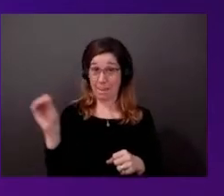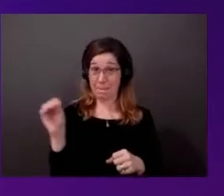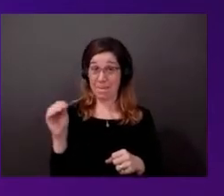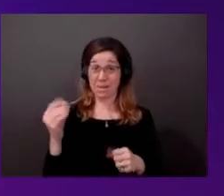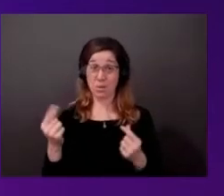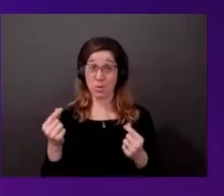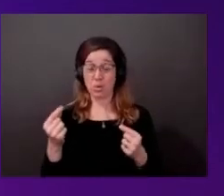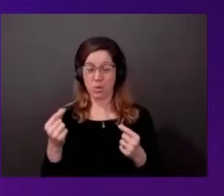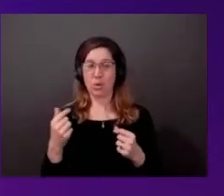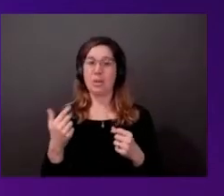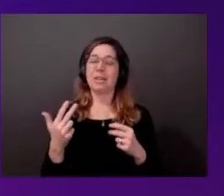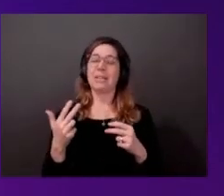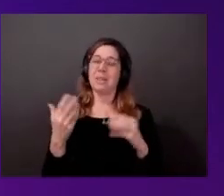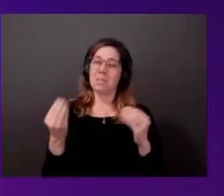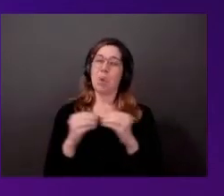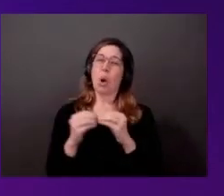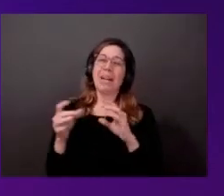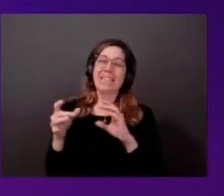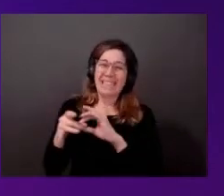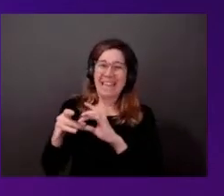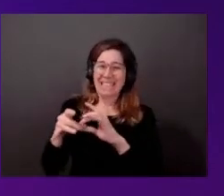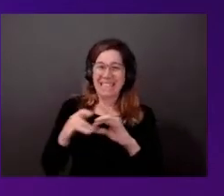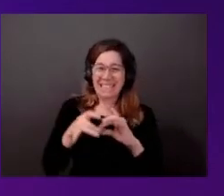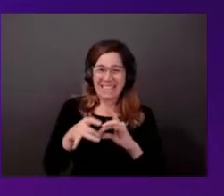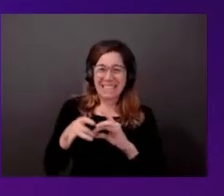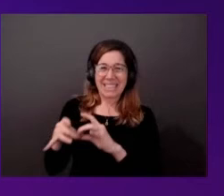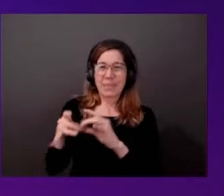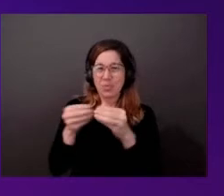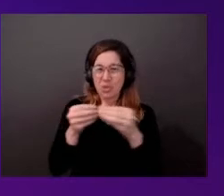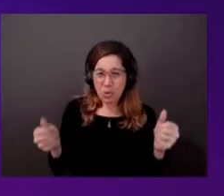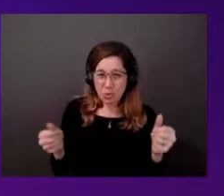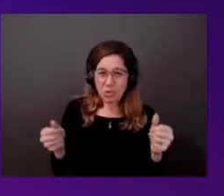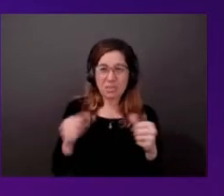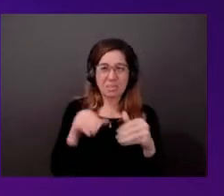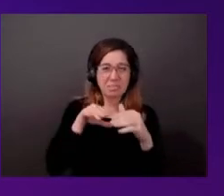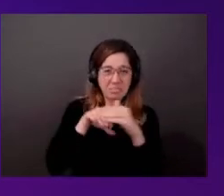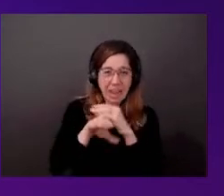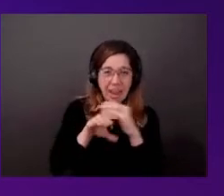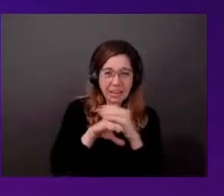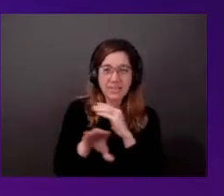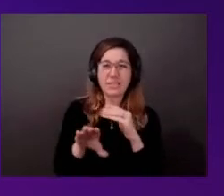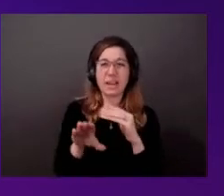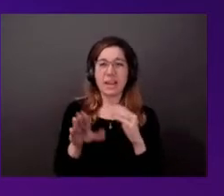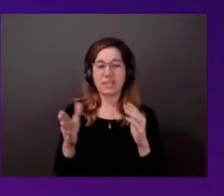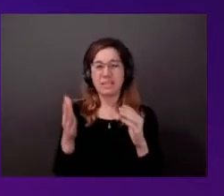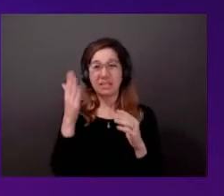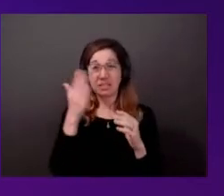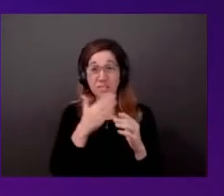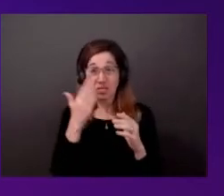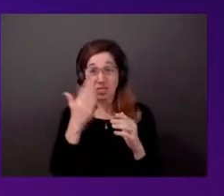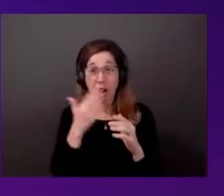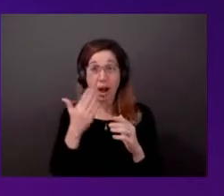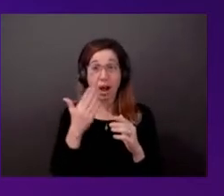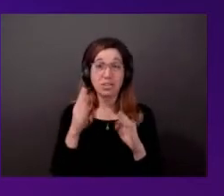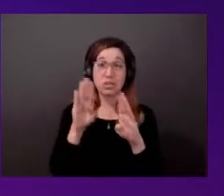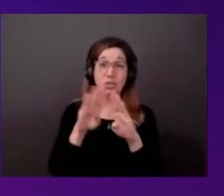connected solutions under access front door and access doors